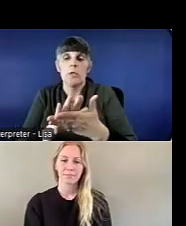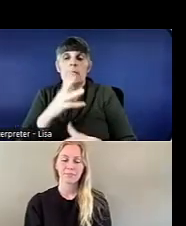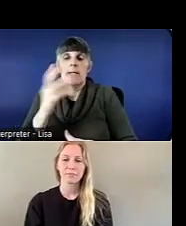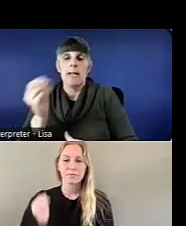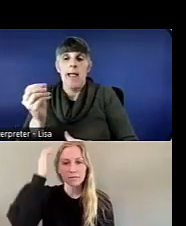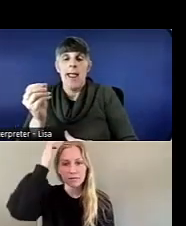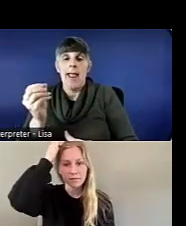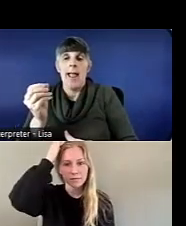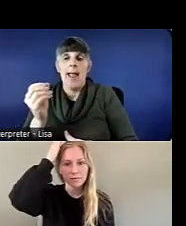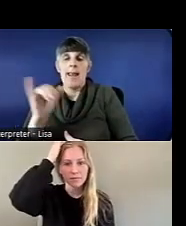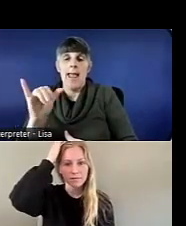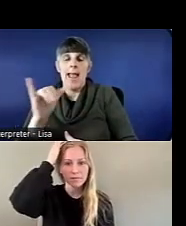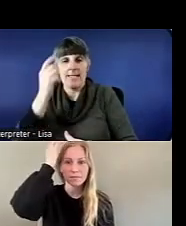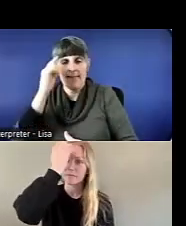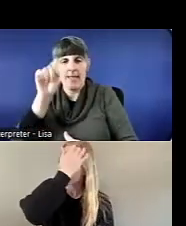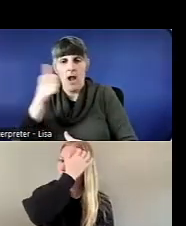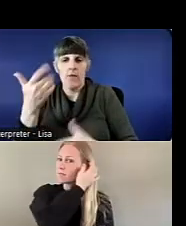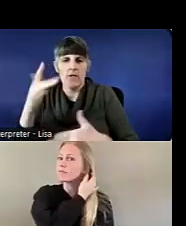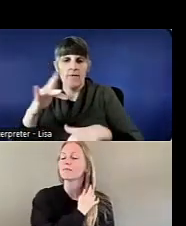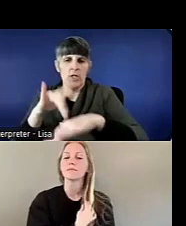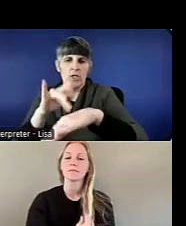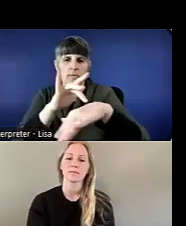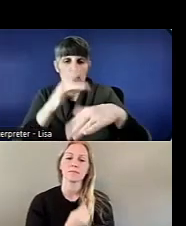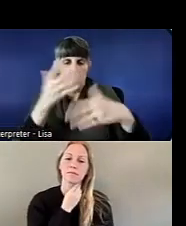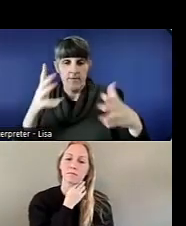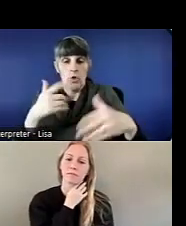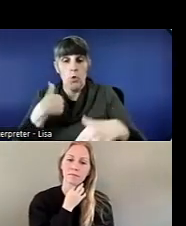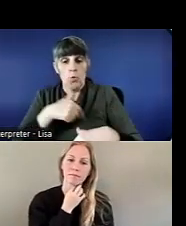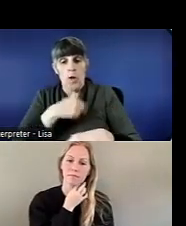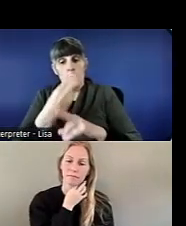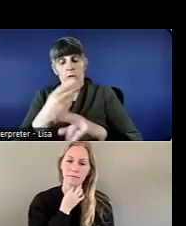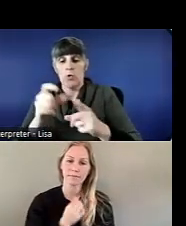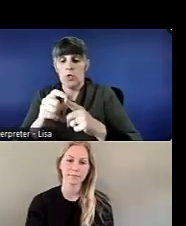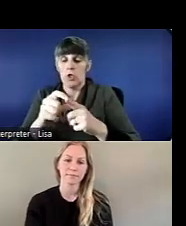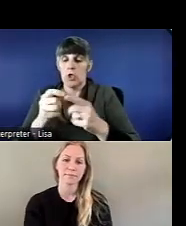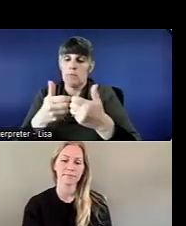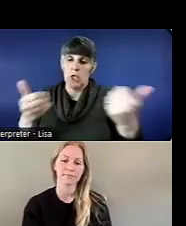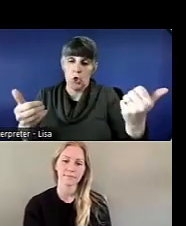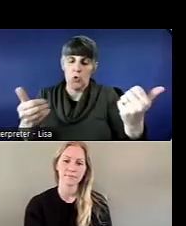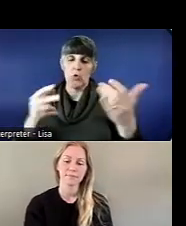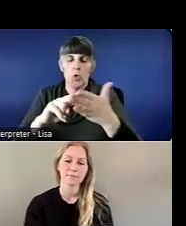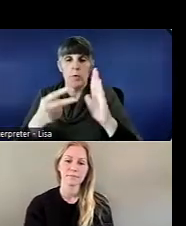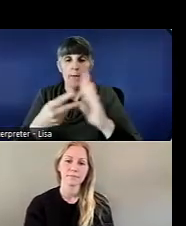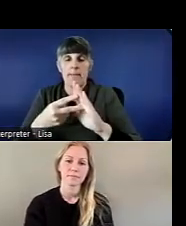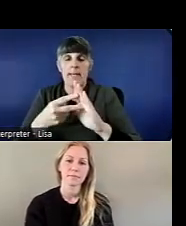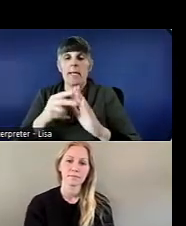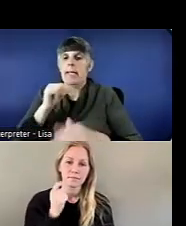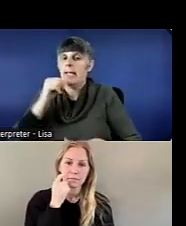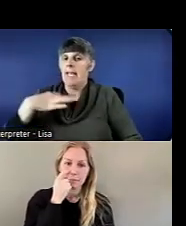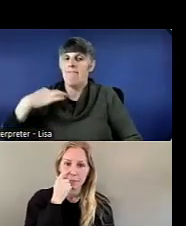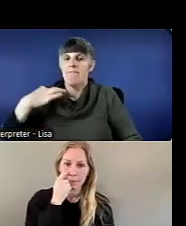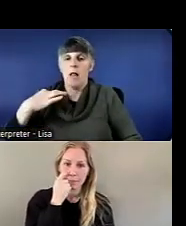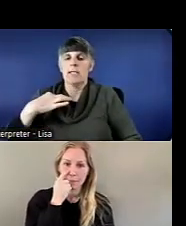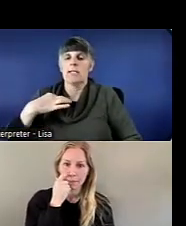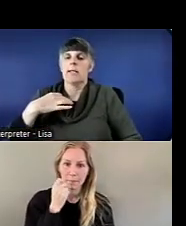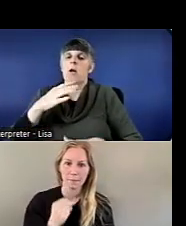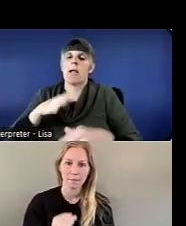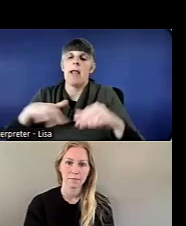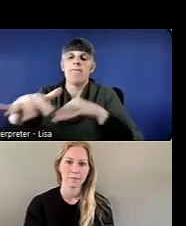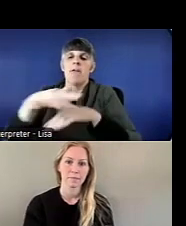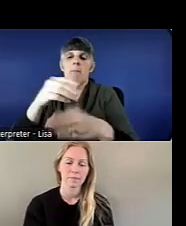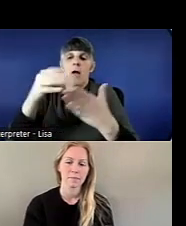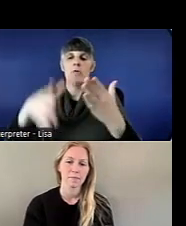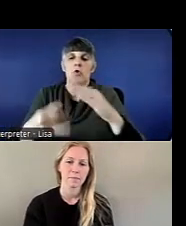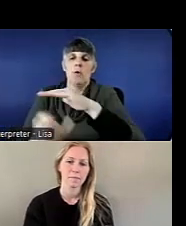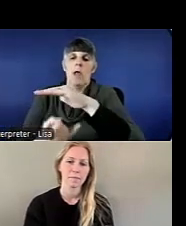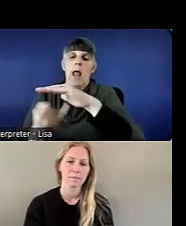And as I think others have touched upon, when we use the term seclusion, we mean the involuntary confinement of a student alone